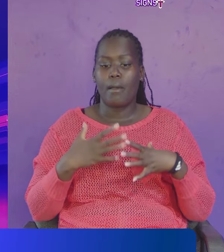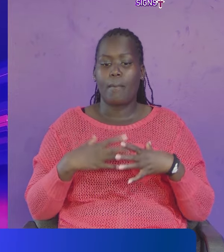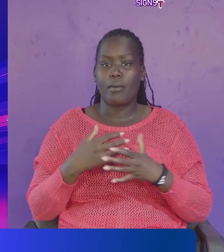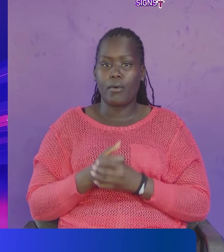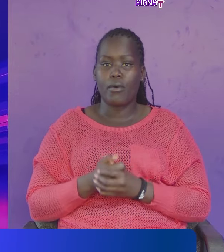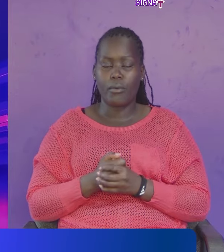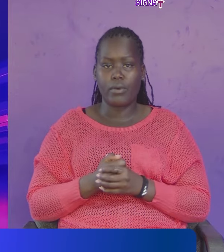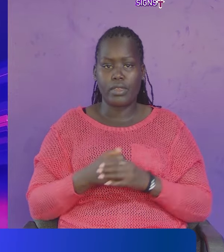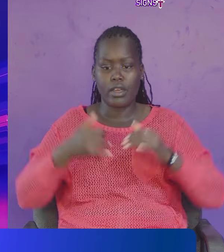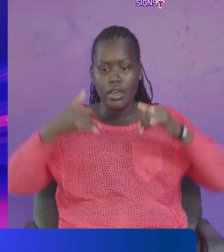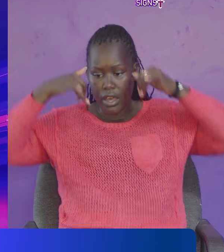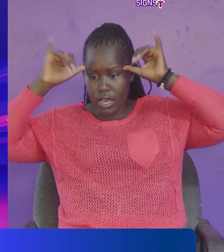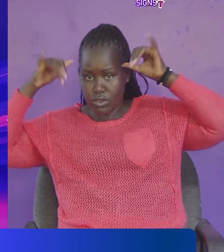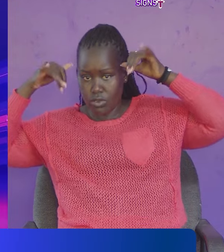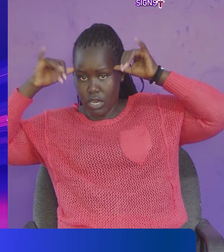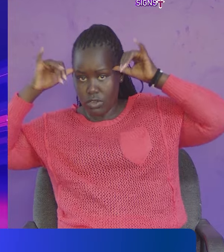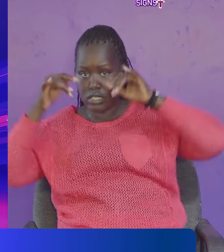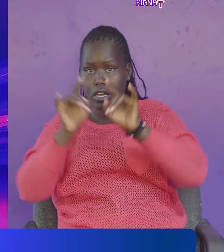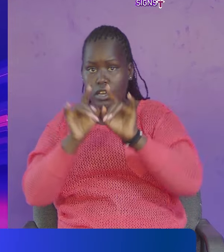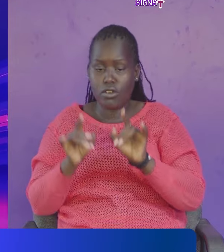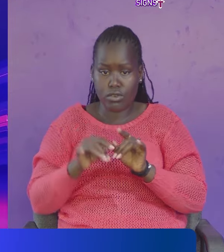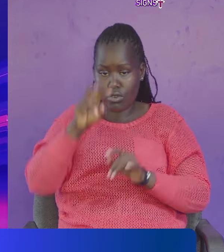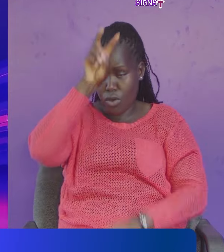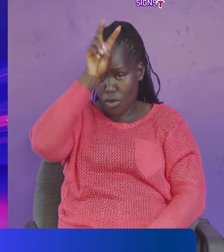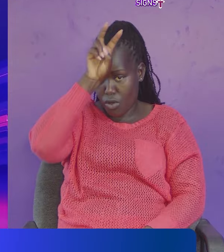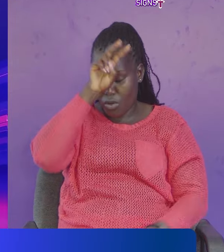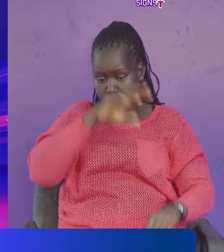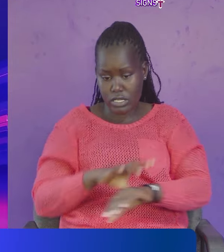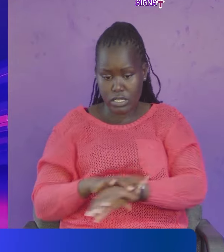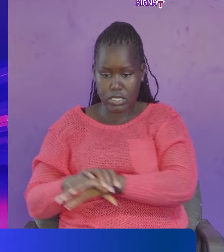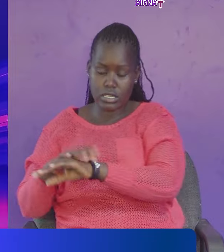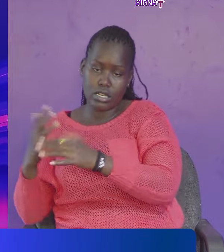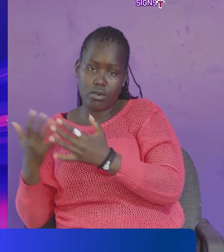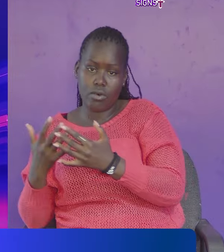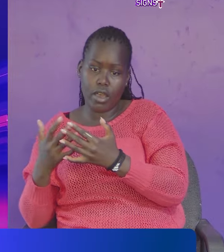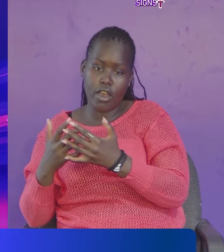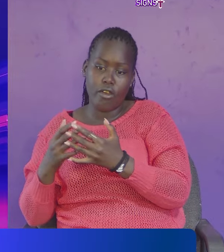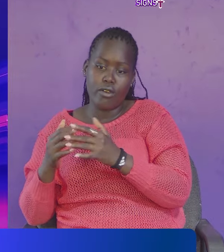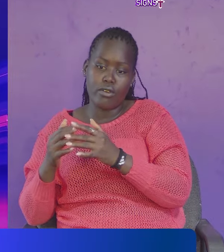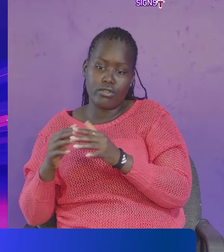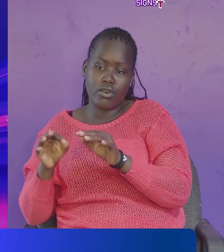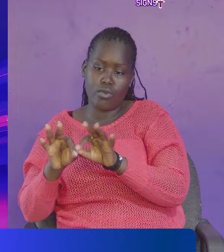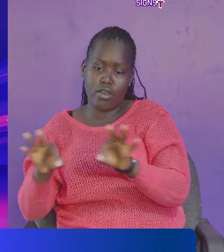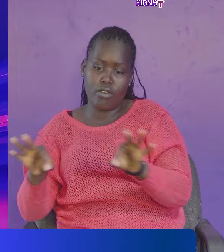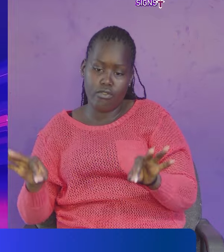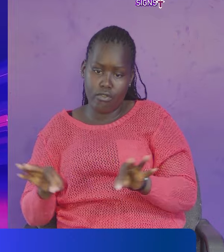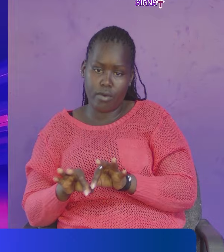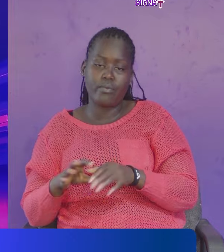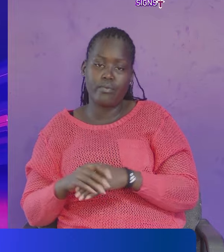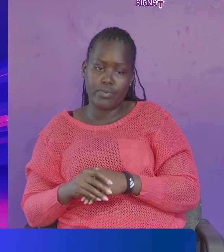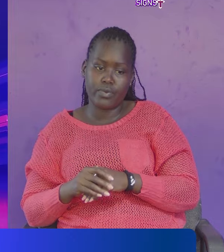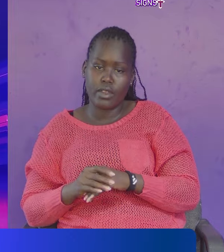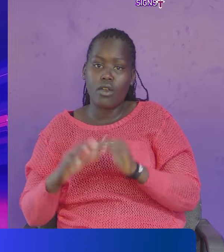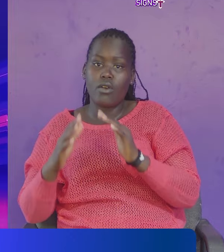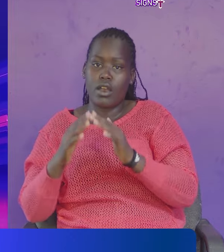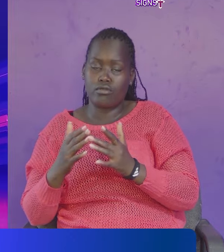cattle and goat taking them to the farm of the house of